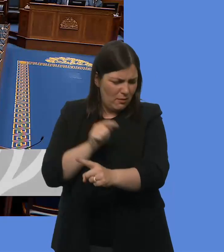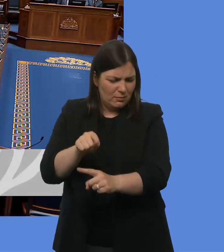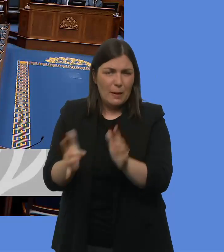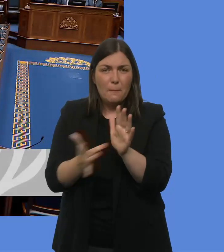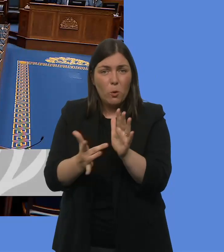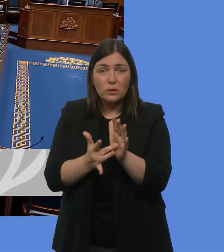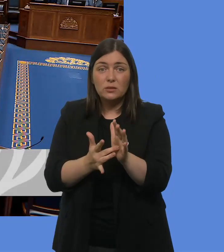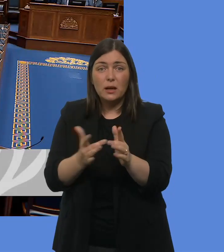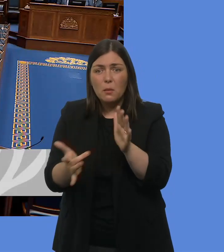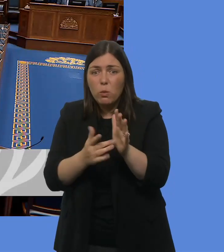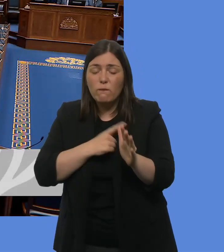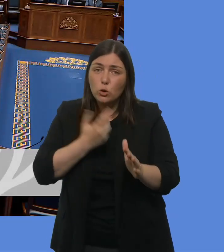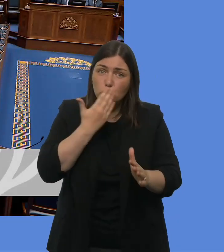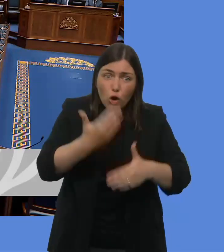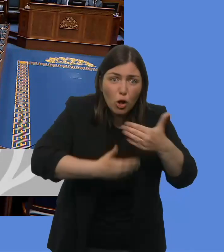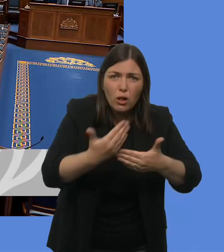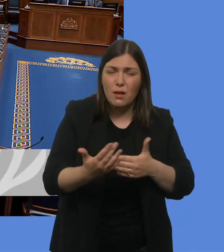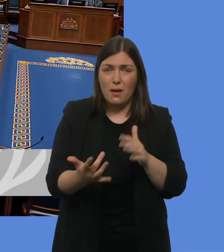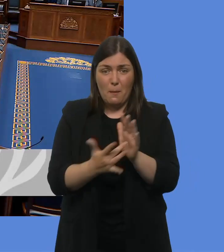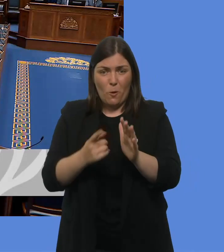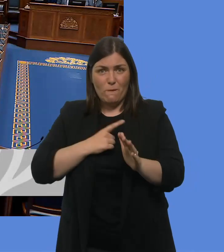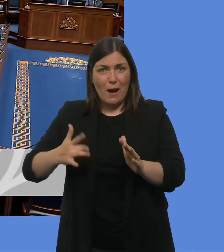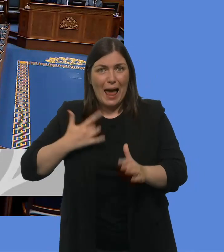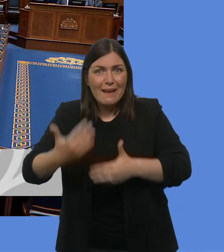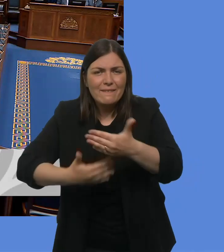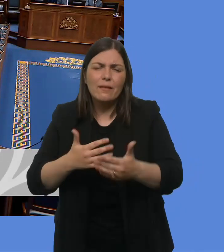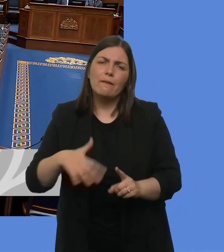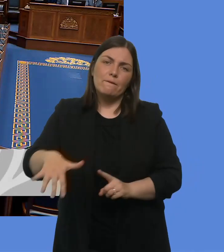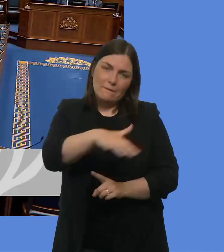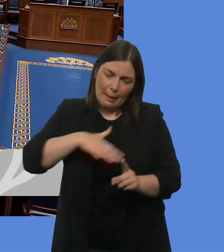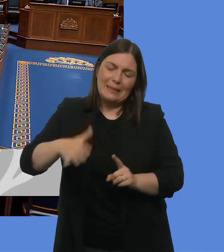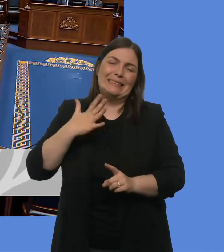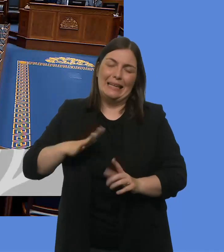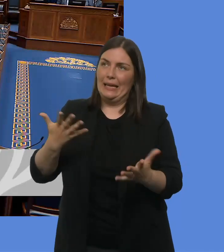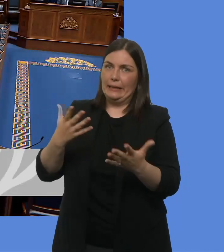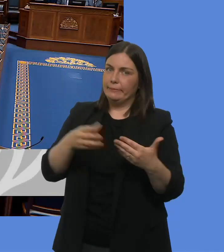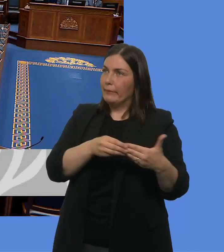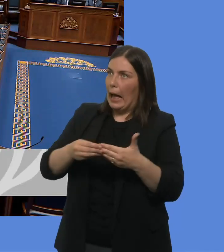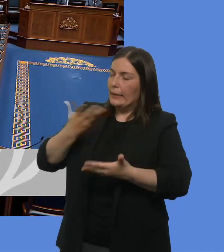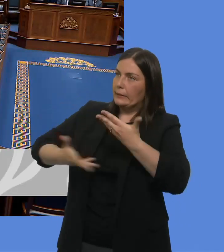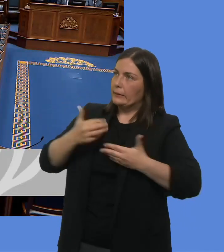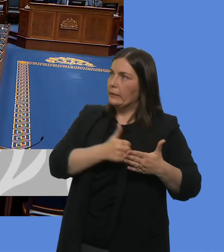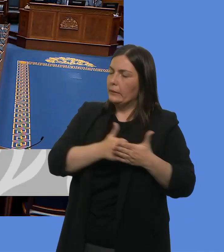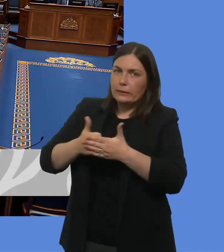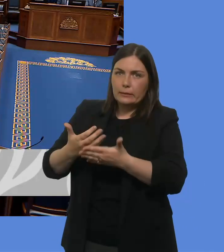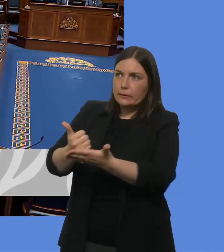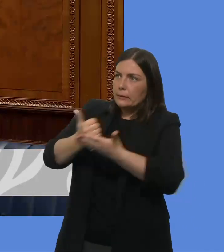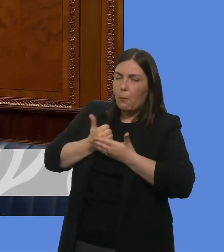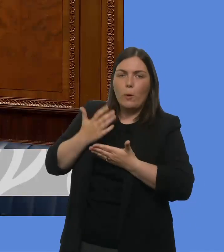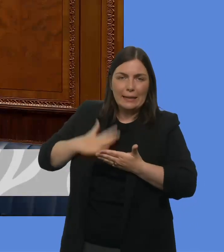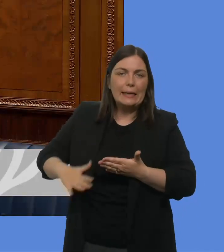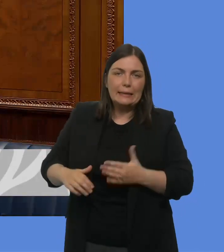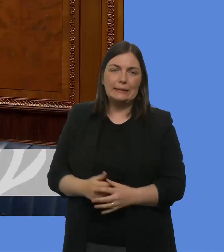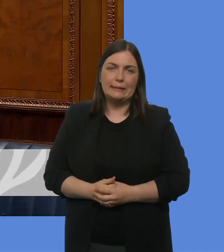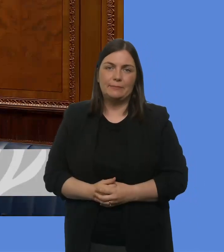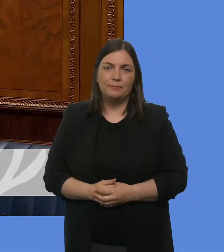in school and in life. And families too need guidance from the start. Qualified teachers of the deaf play a vital role in